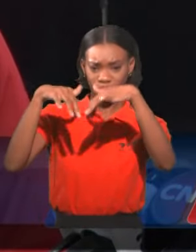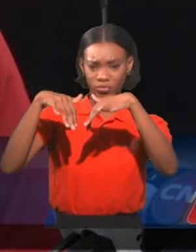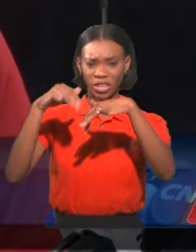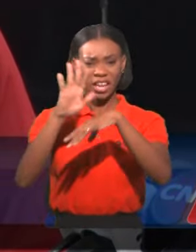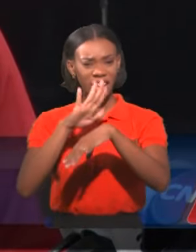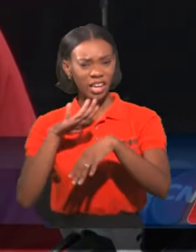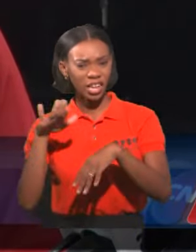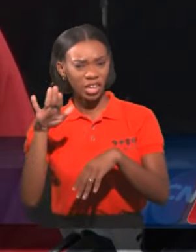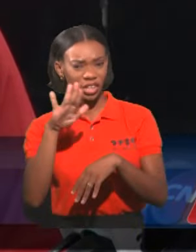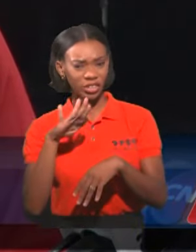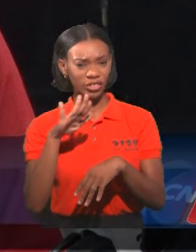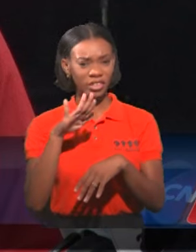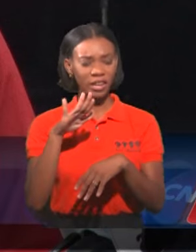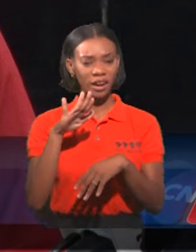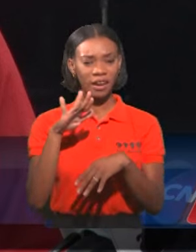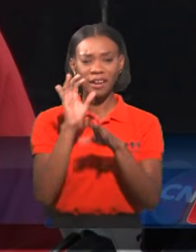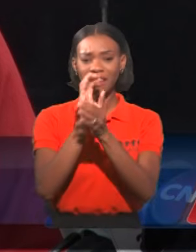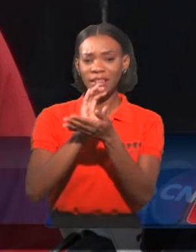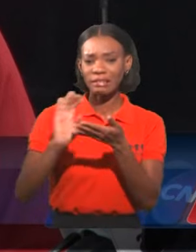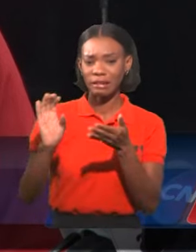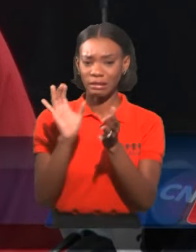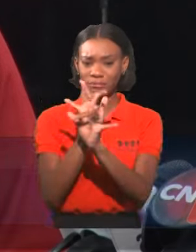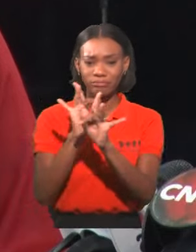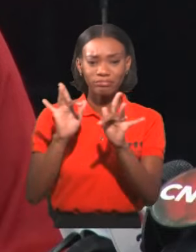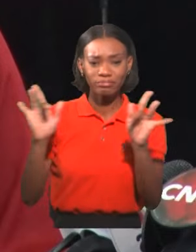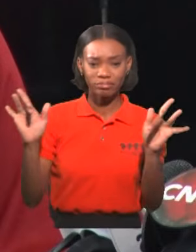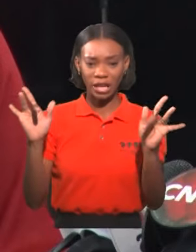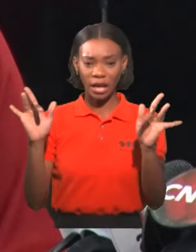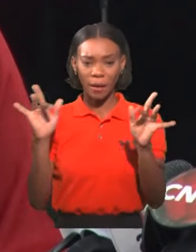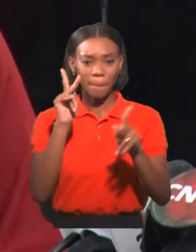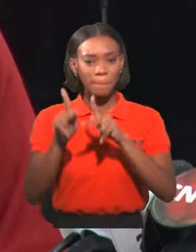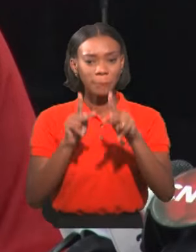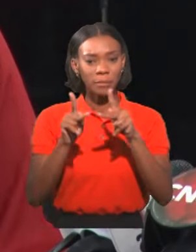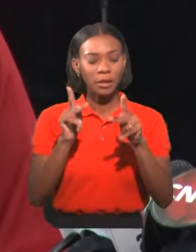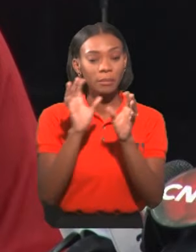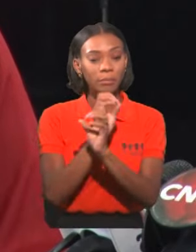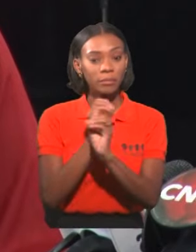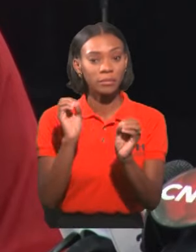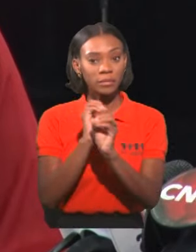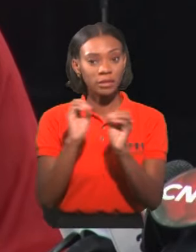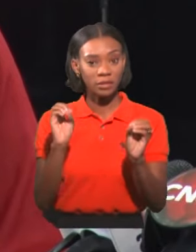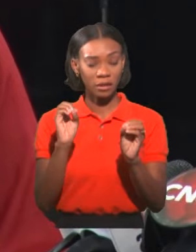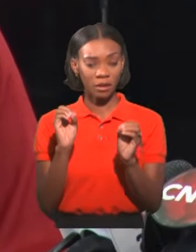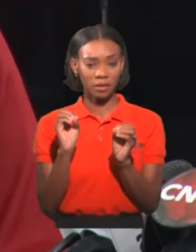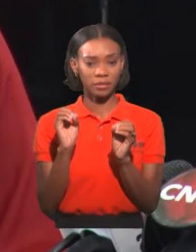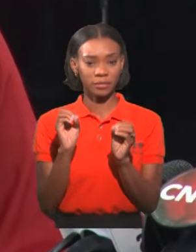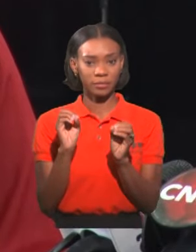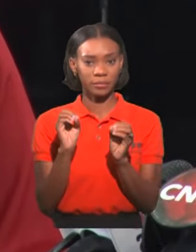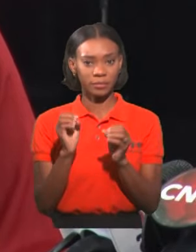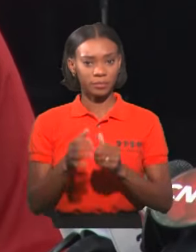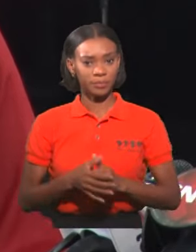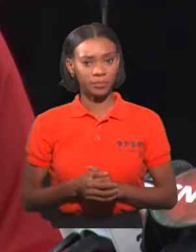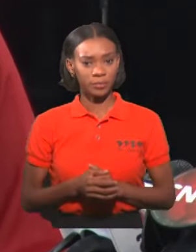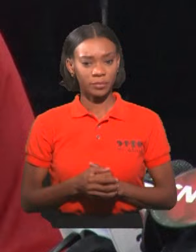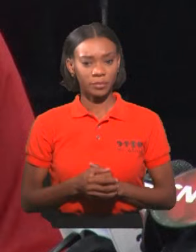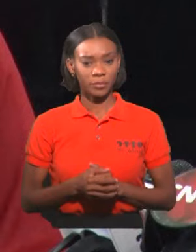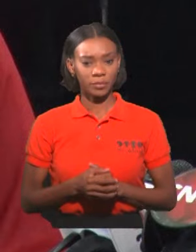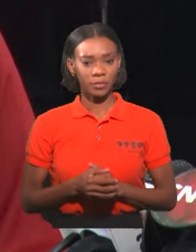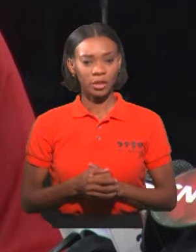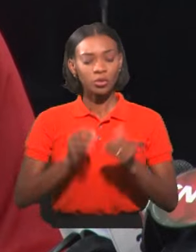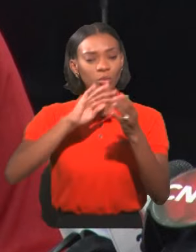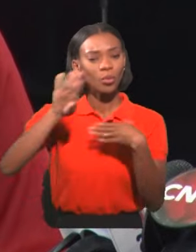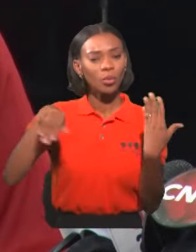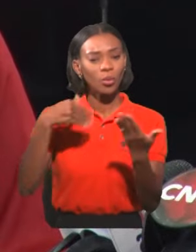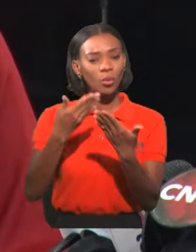and your initiative should assist. One, the first one with the whole idea of whole school